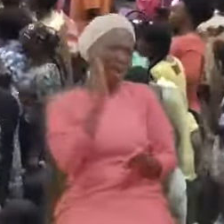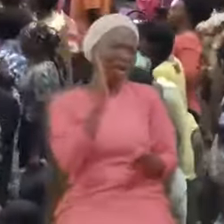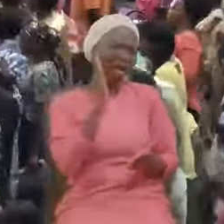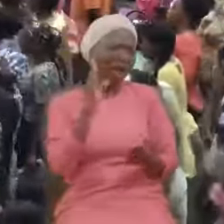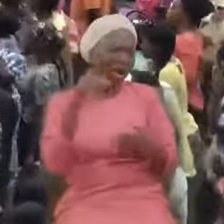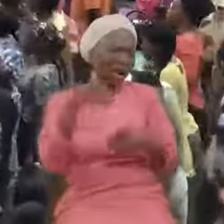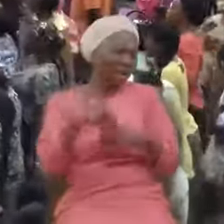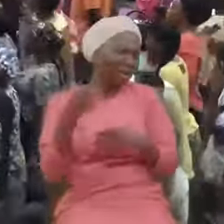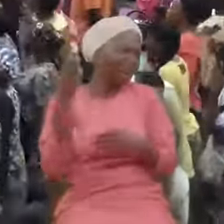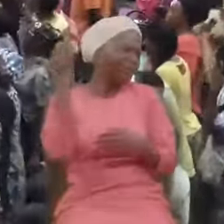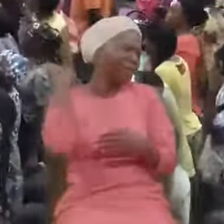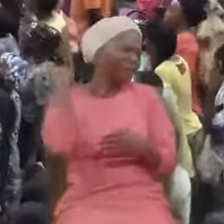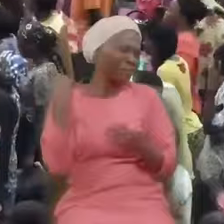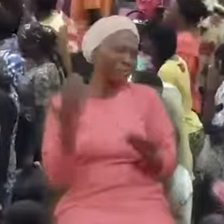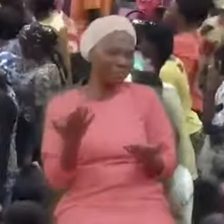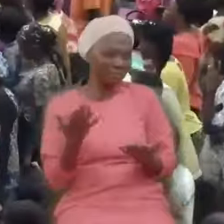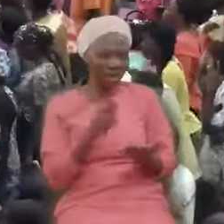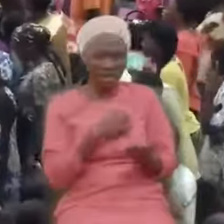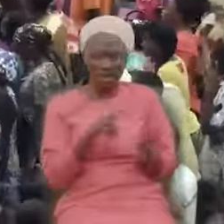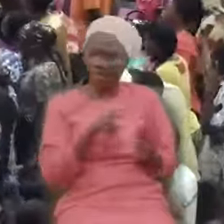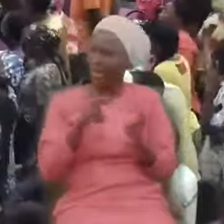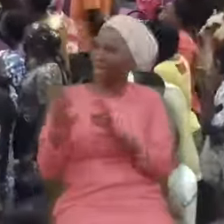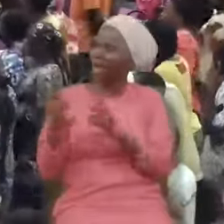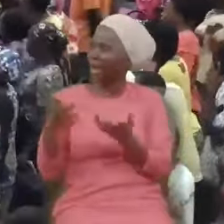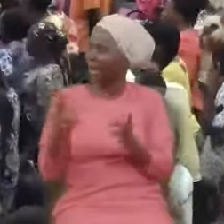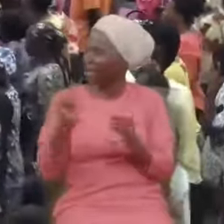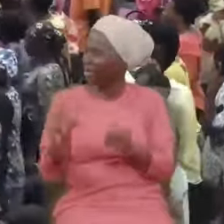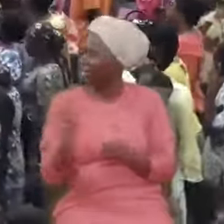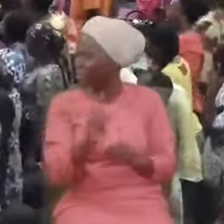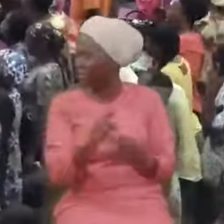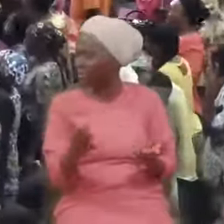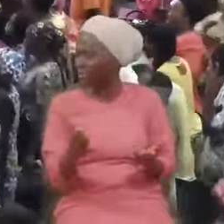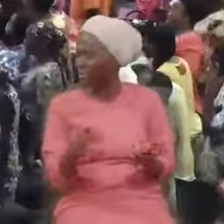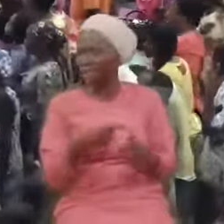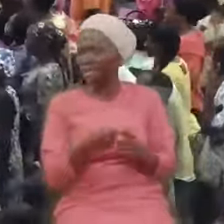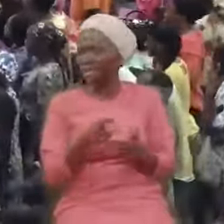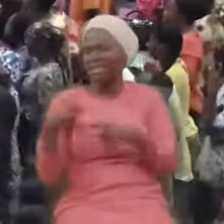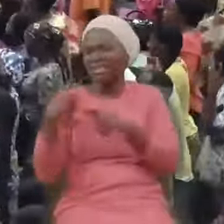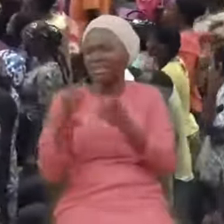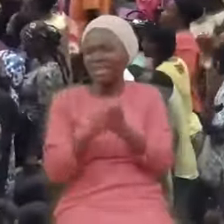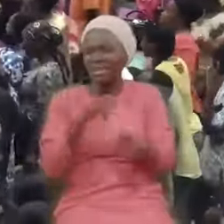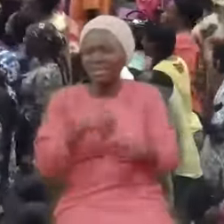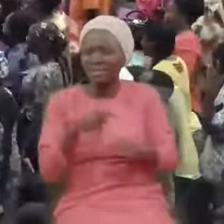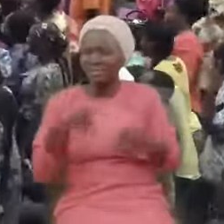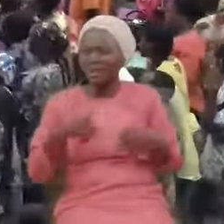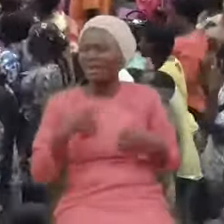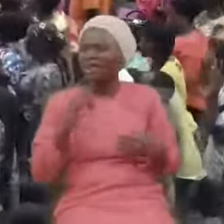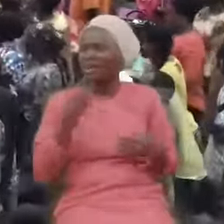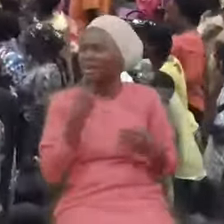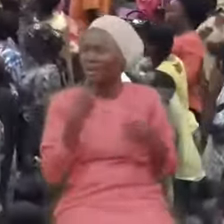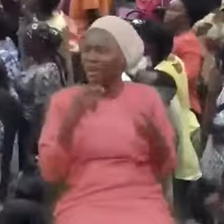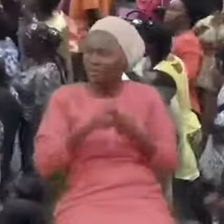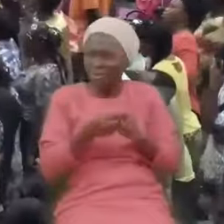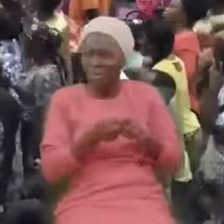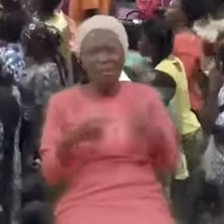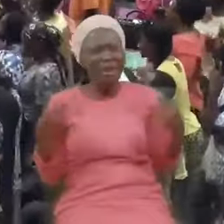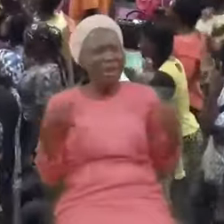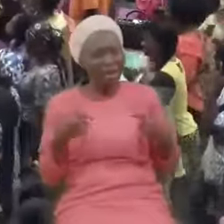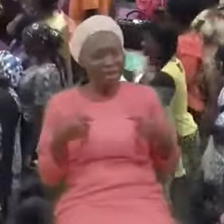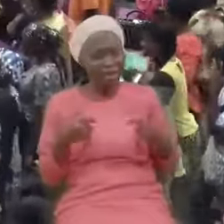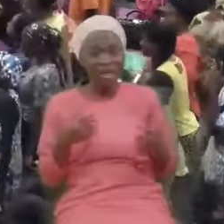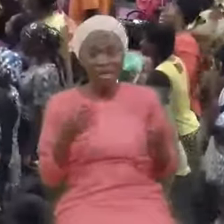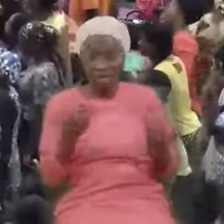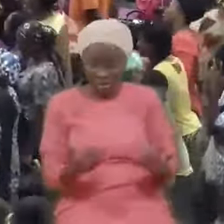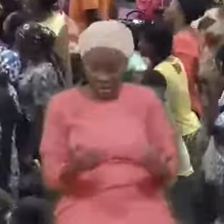that time, you have had that terrible problem at that very place. That thing is canceled tonight. You